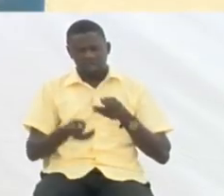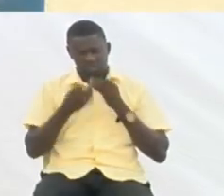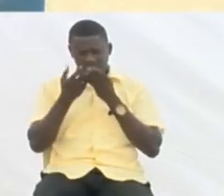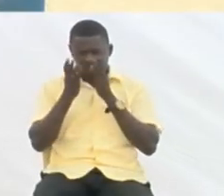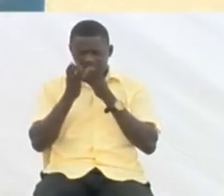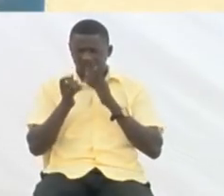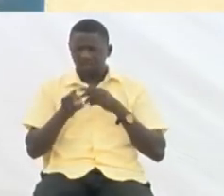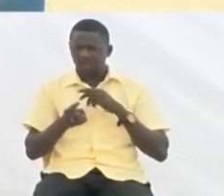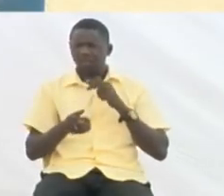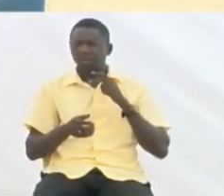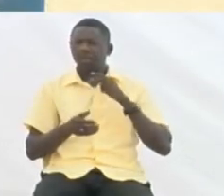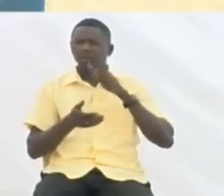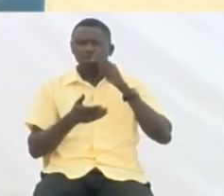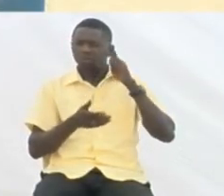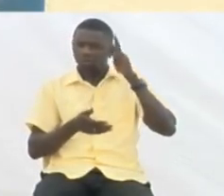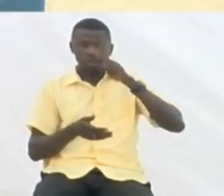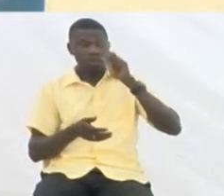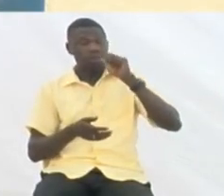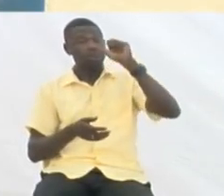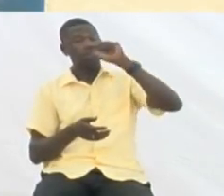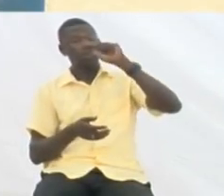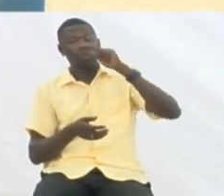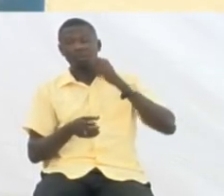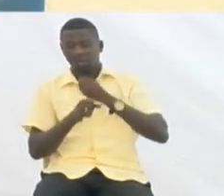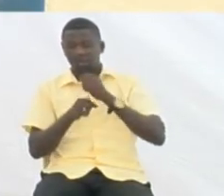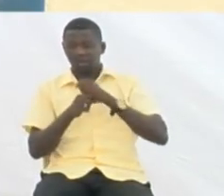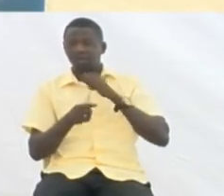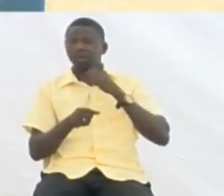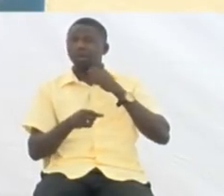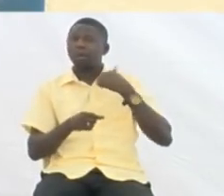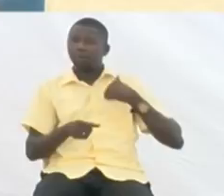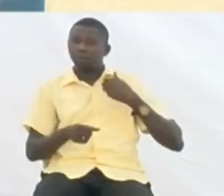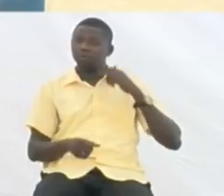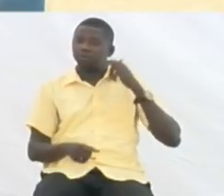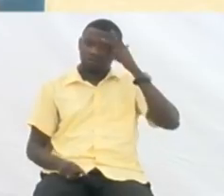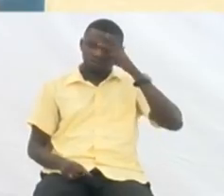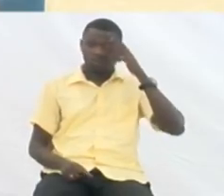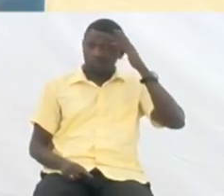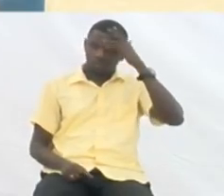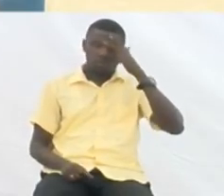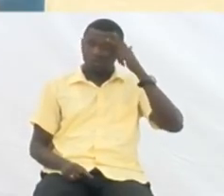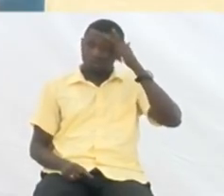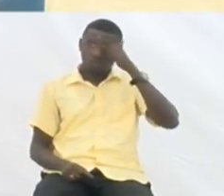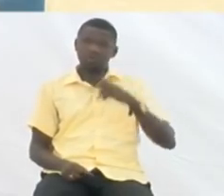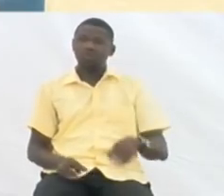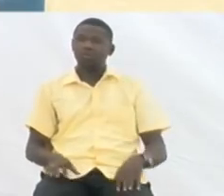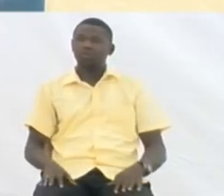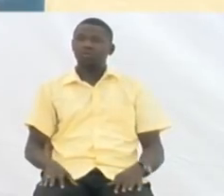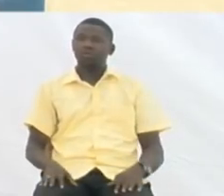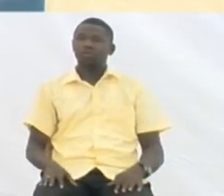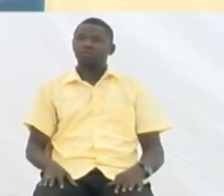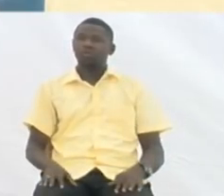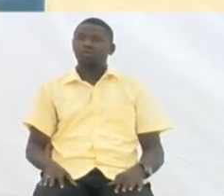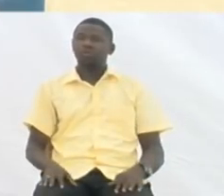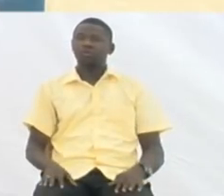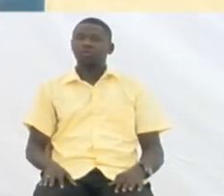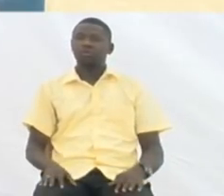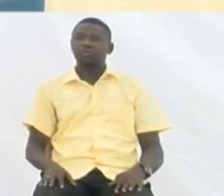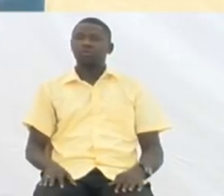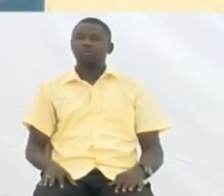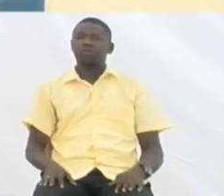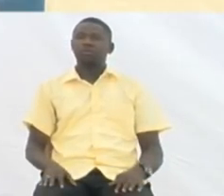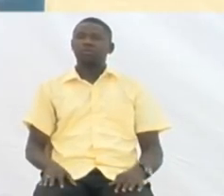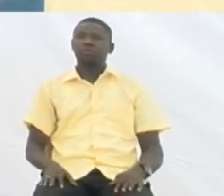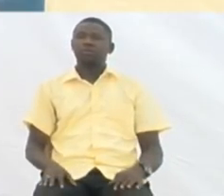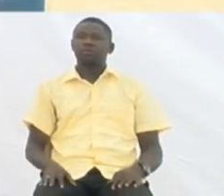established that here I said the medication or the concoction made people drunk. Para medun kuma kalantam fora ka kuma